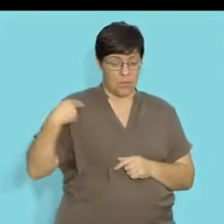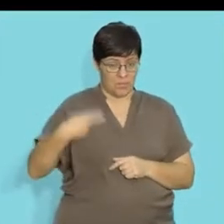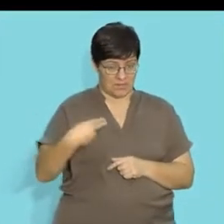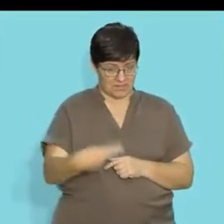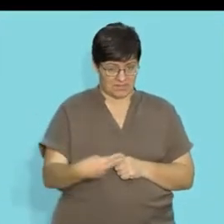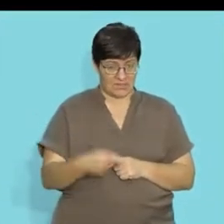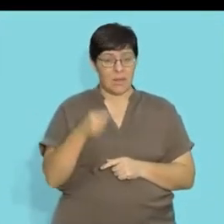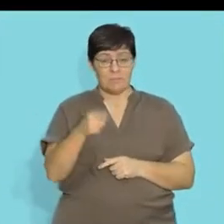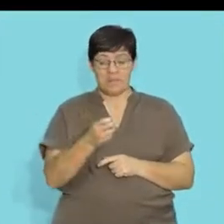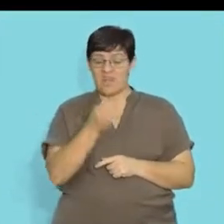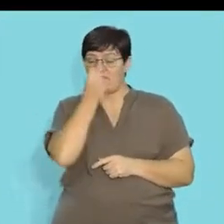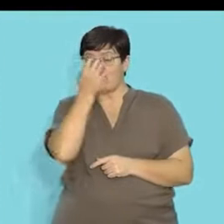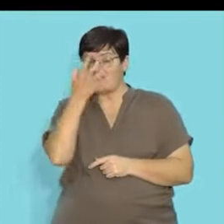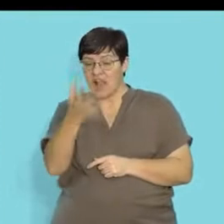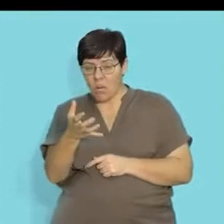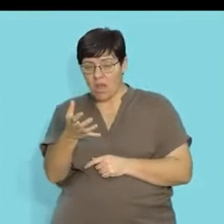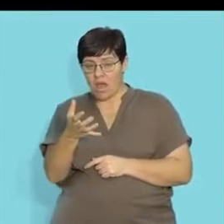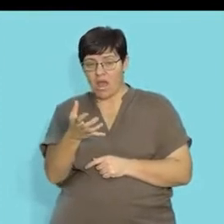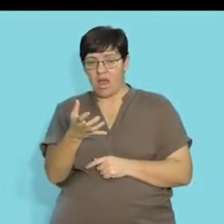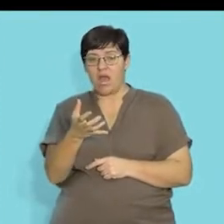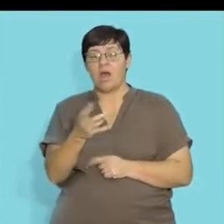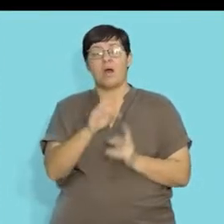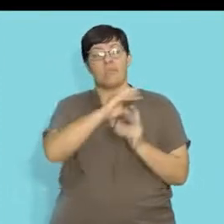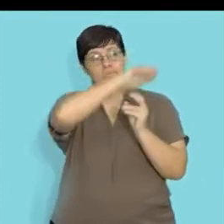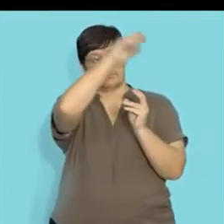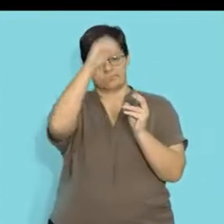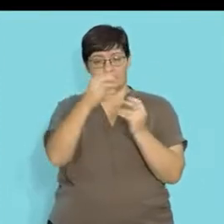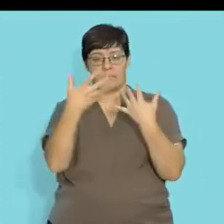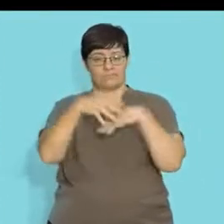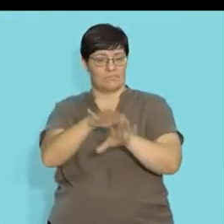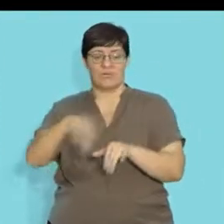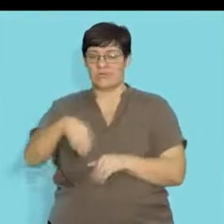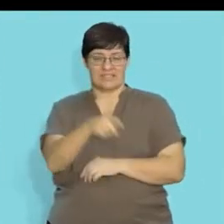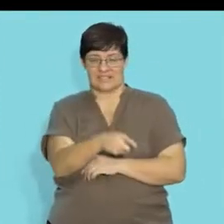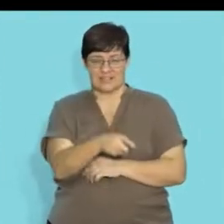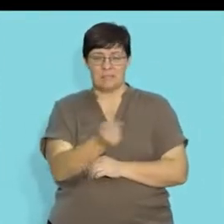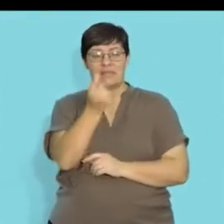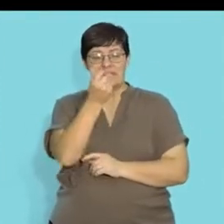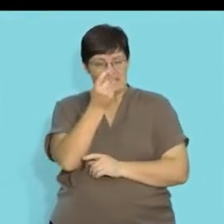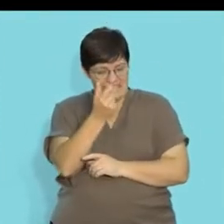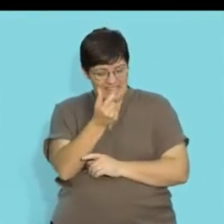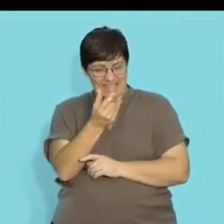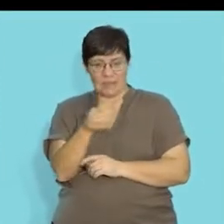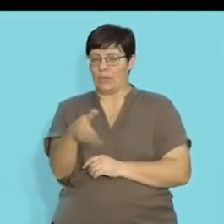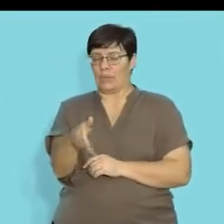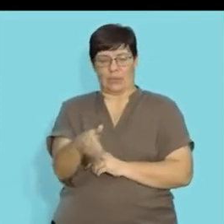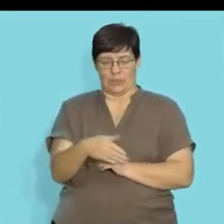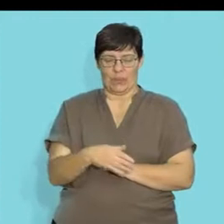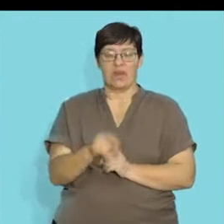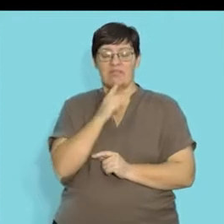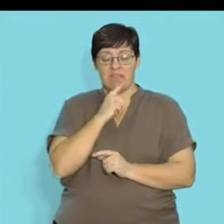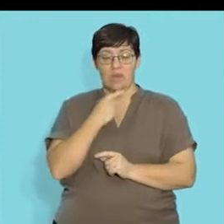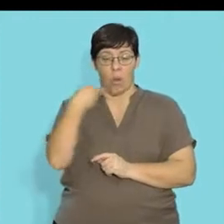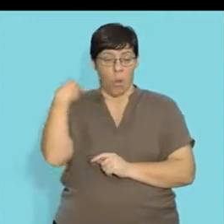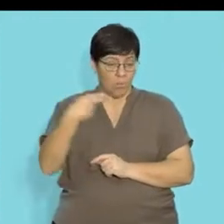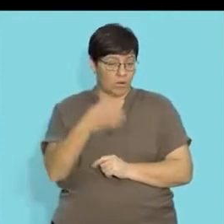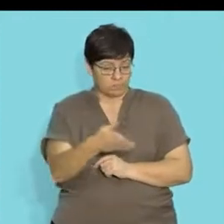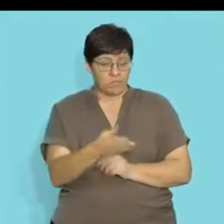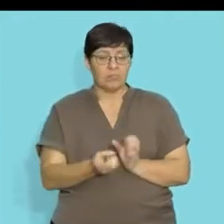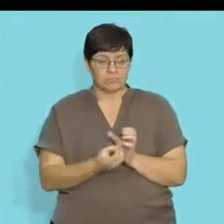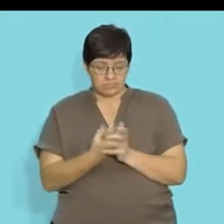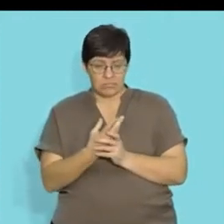onto the unpollinated flowers. And what happens is that due to the growth hormone present, it stimulates rapid